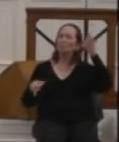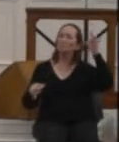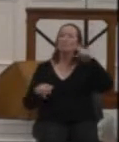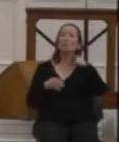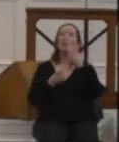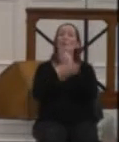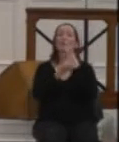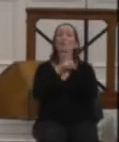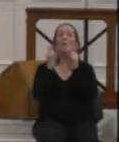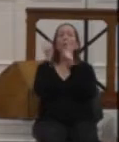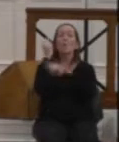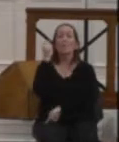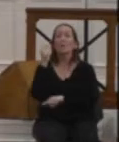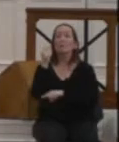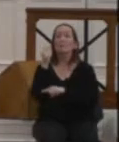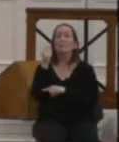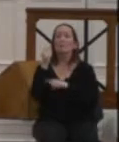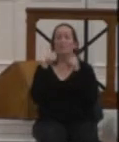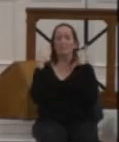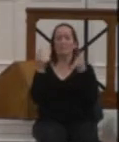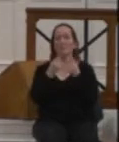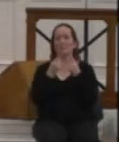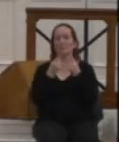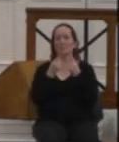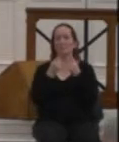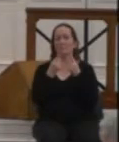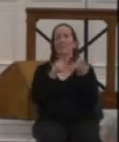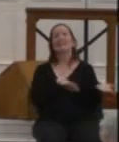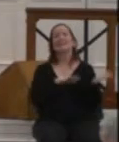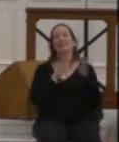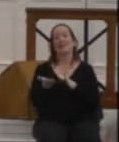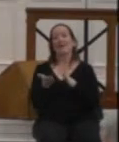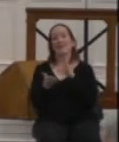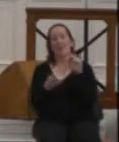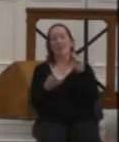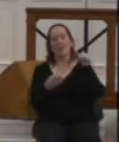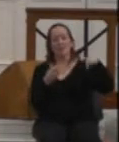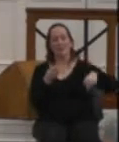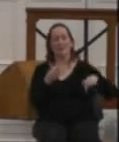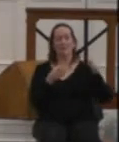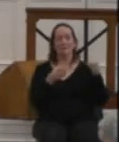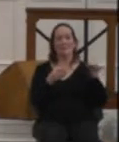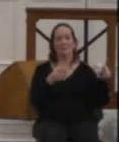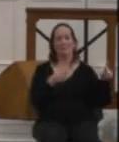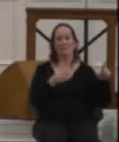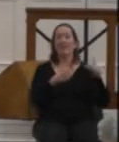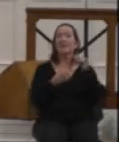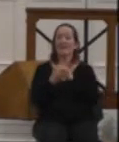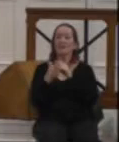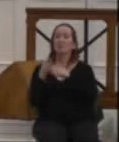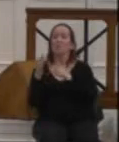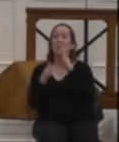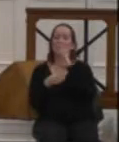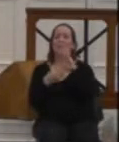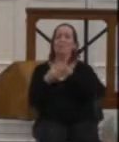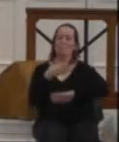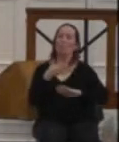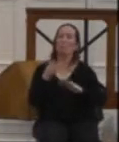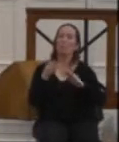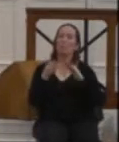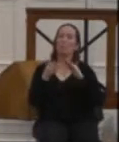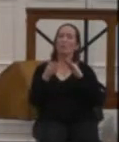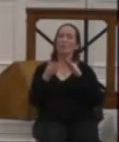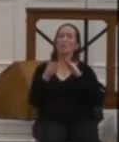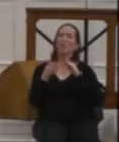of sin, which is death and hell. That's what being born again is all about. That's the